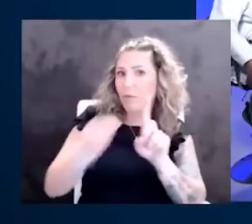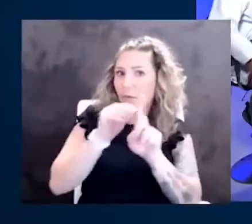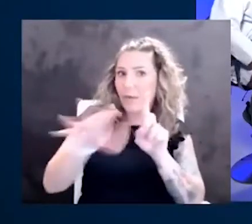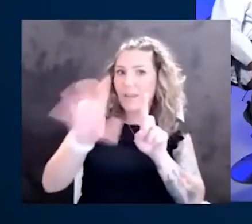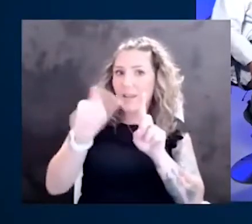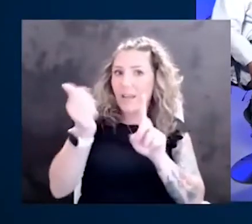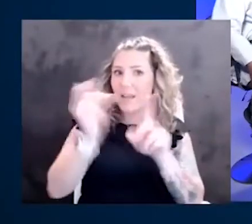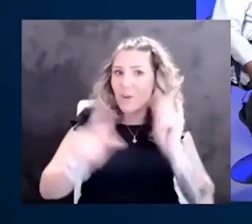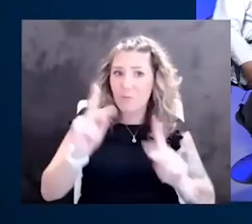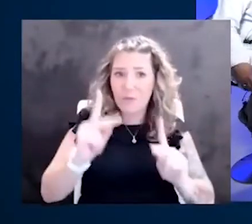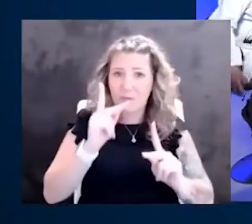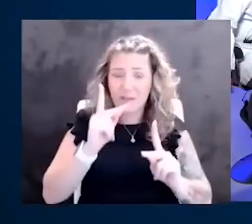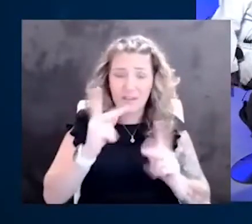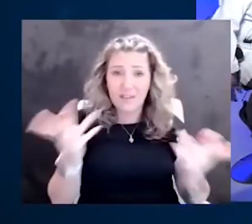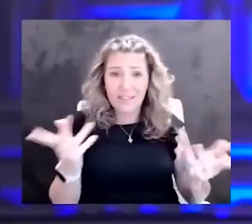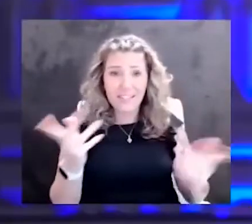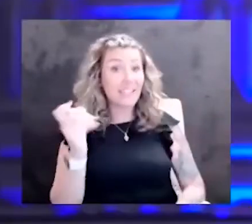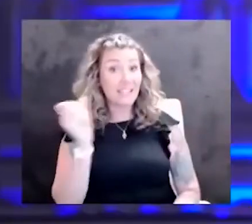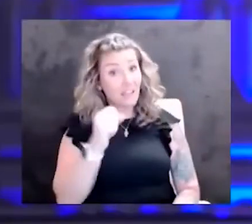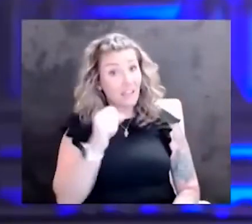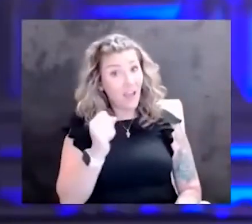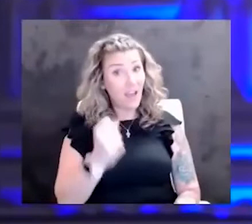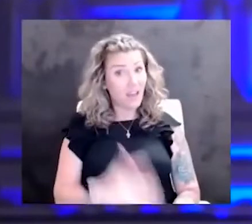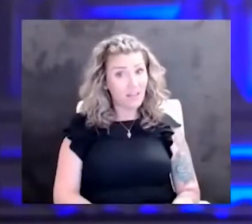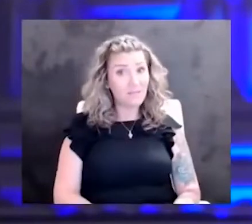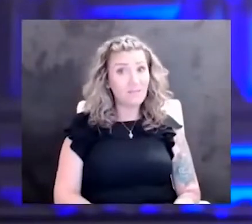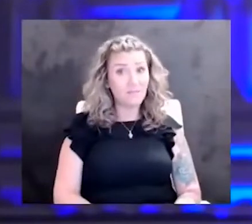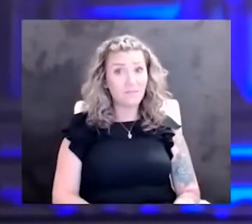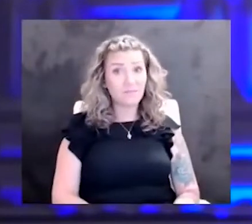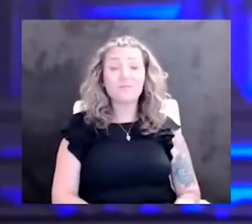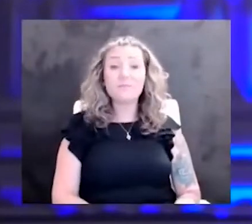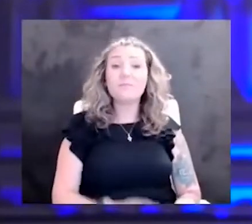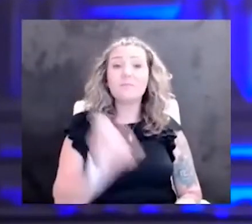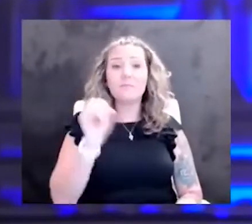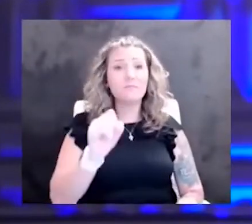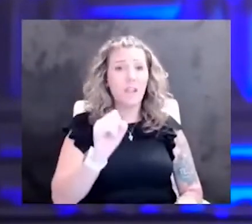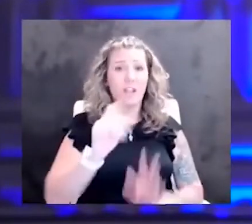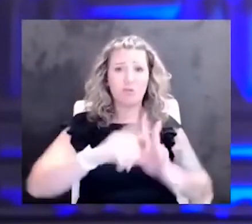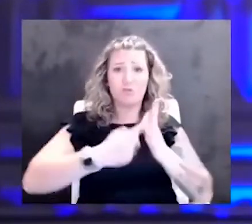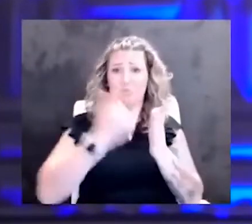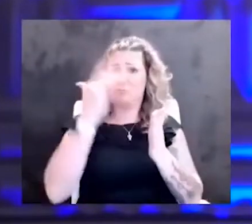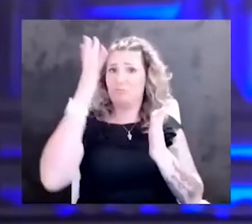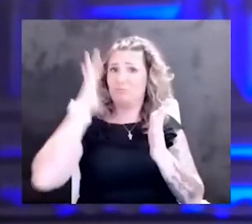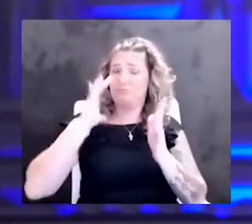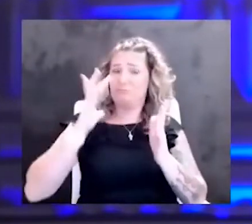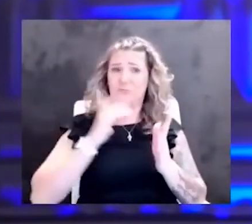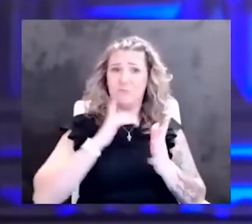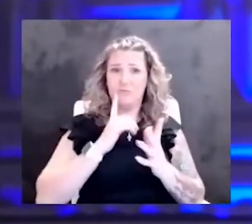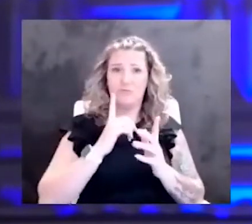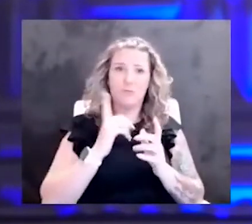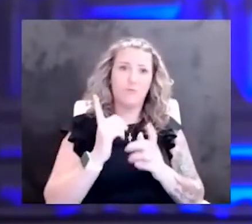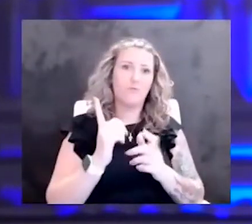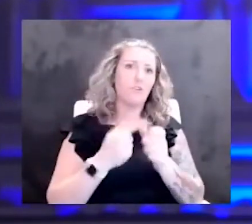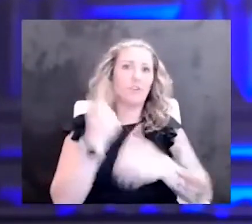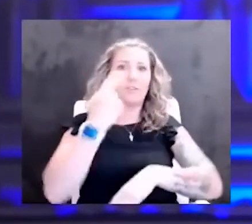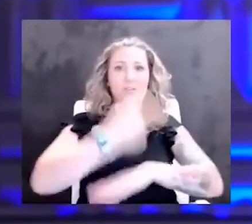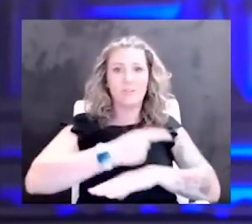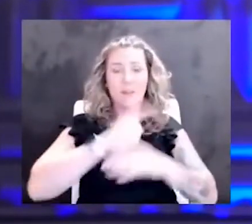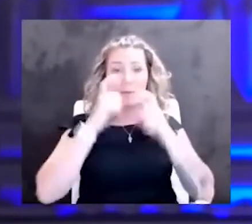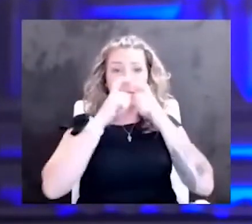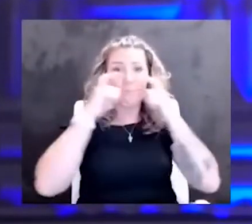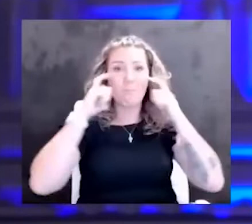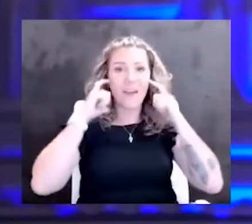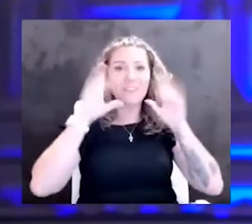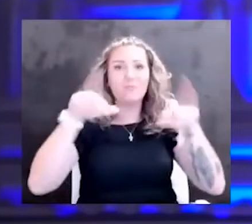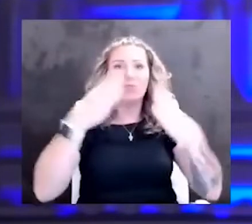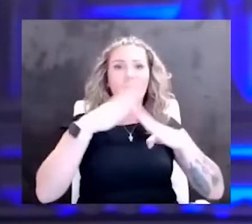up. Yeah, certainly, again, starting at square one, we've always said from day one, the masks provide a barrier. Now, as we got further